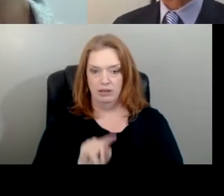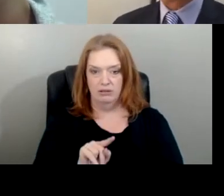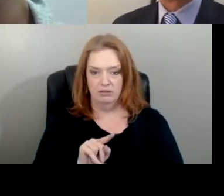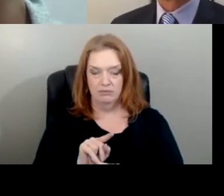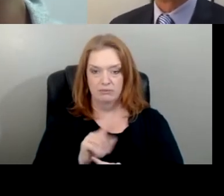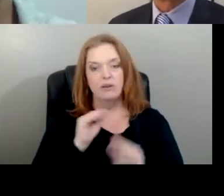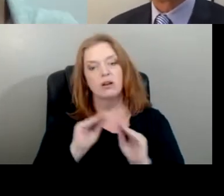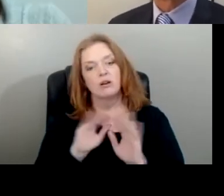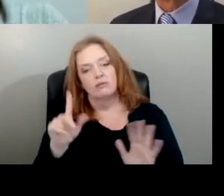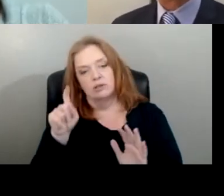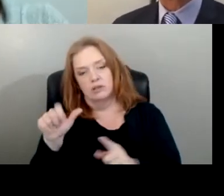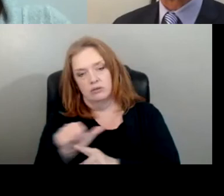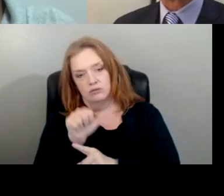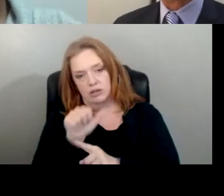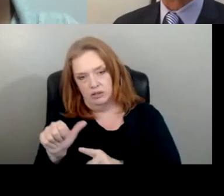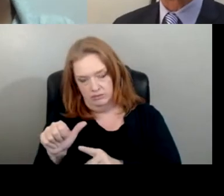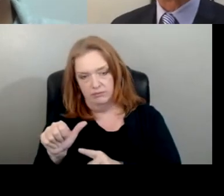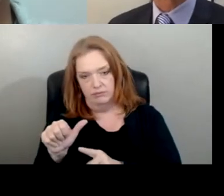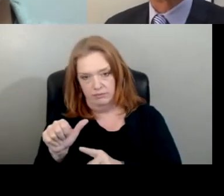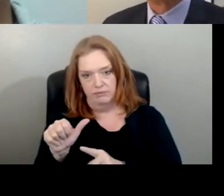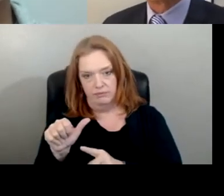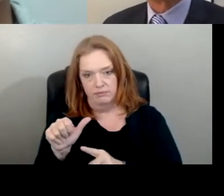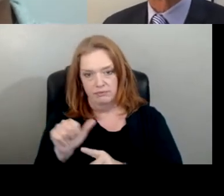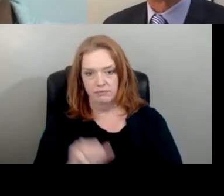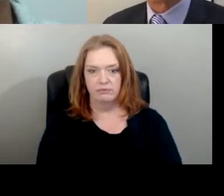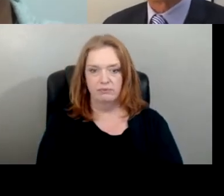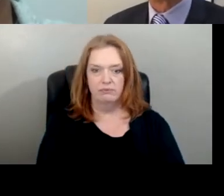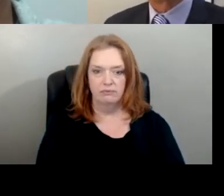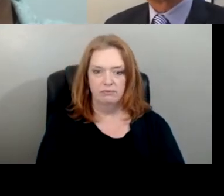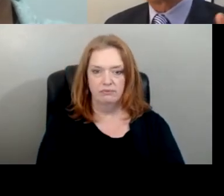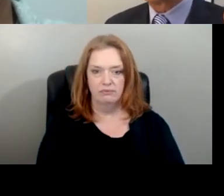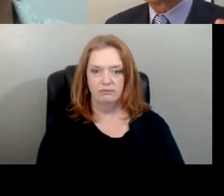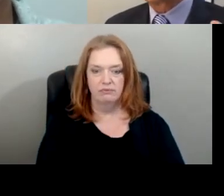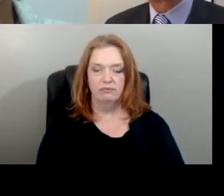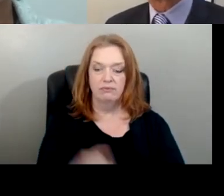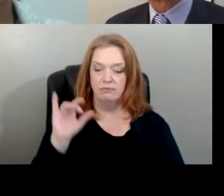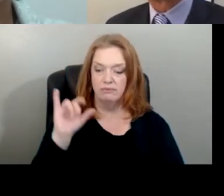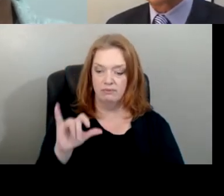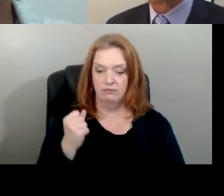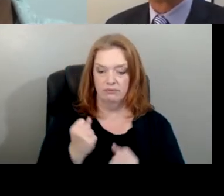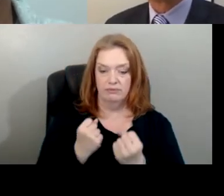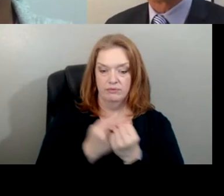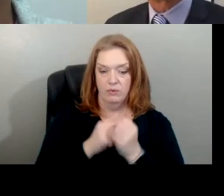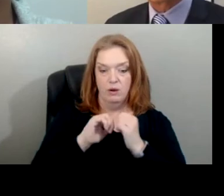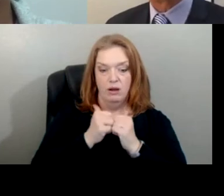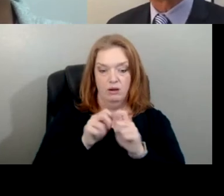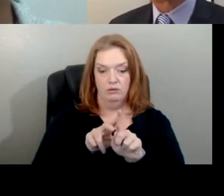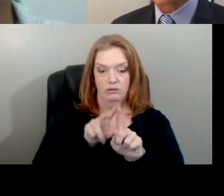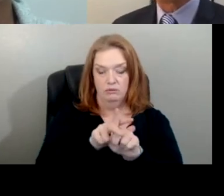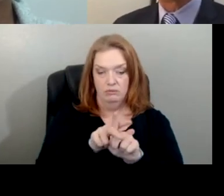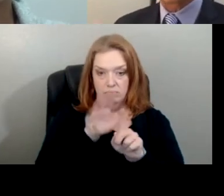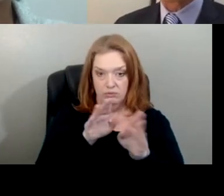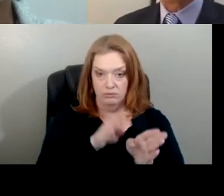needs training and capacity building aspects that will support not only how you implement your plans,